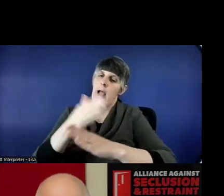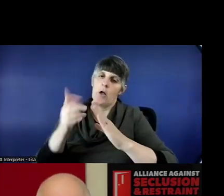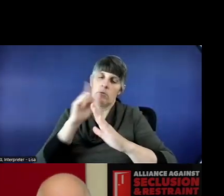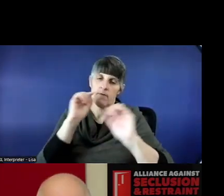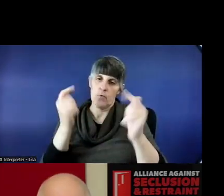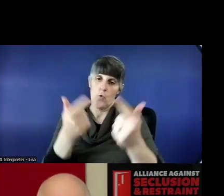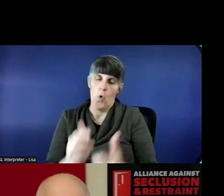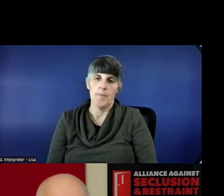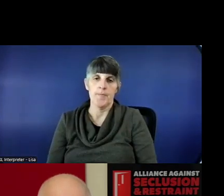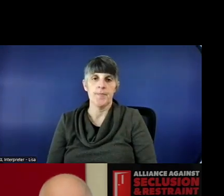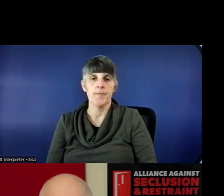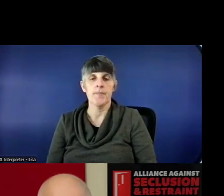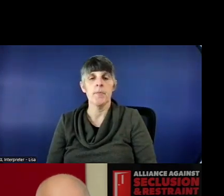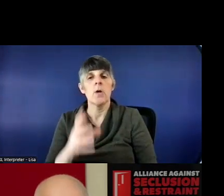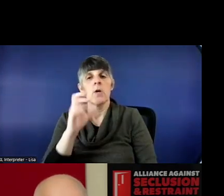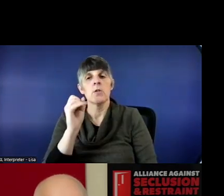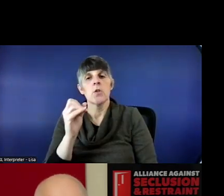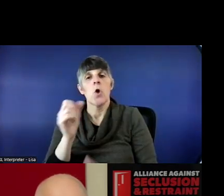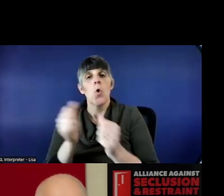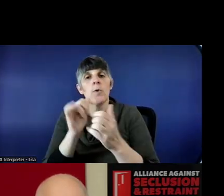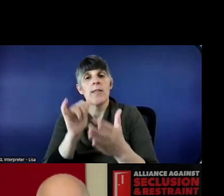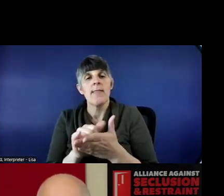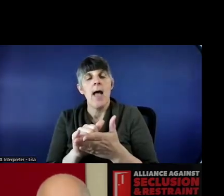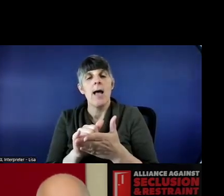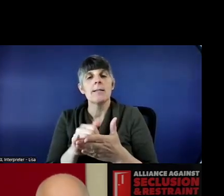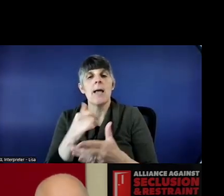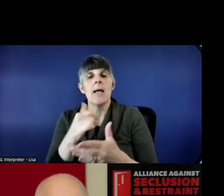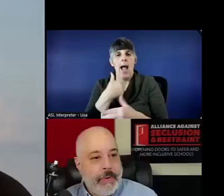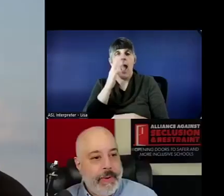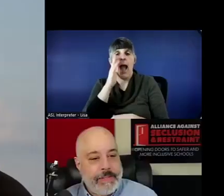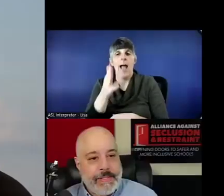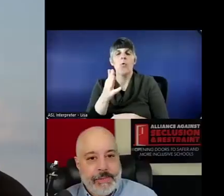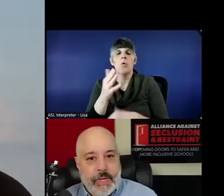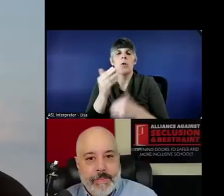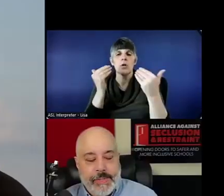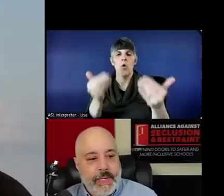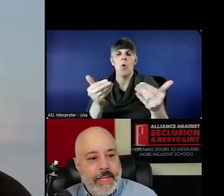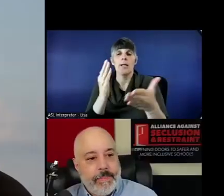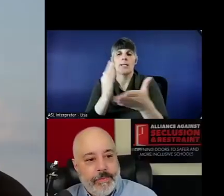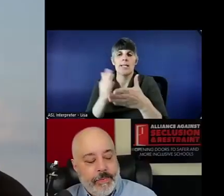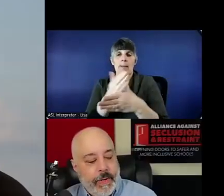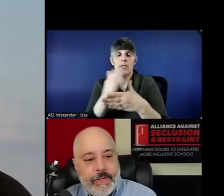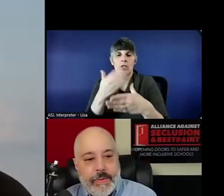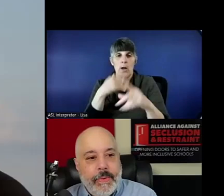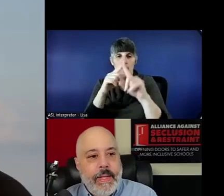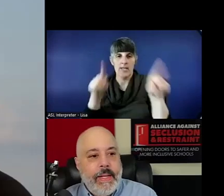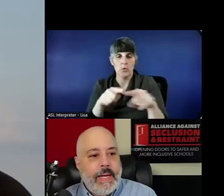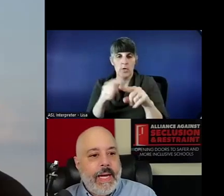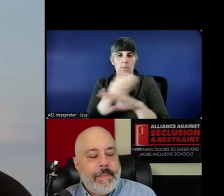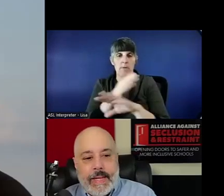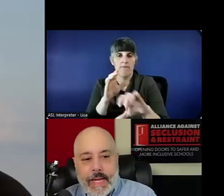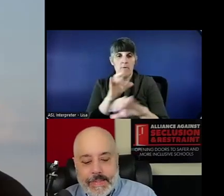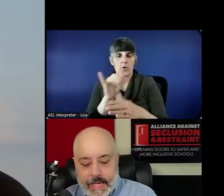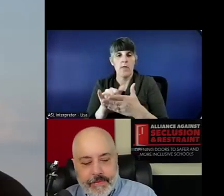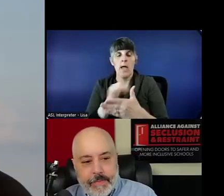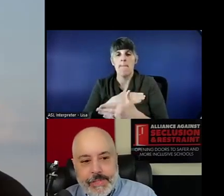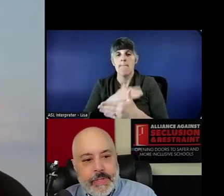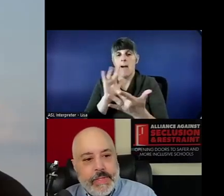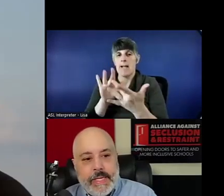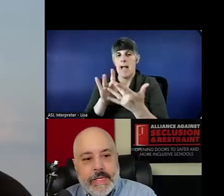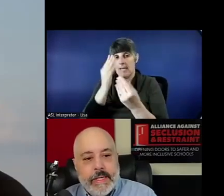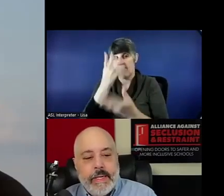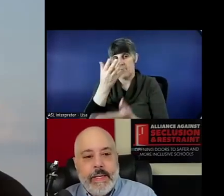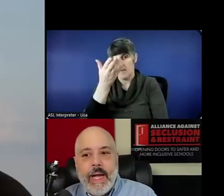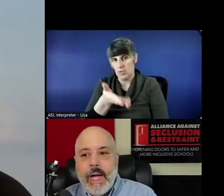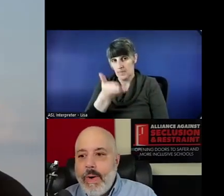everyone. So with that, I am going to go ahead and stop sharing my screen. But before I do, my contact information